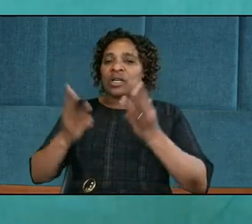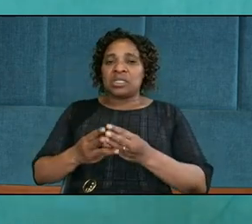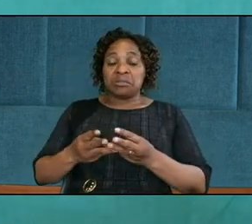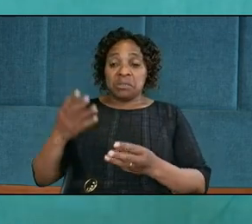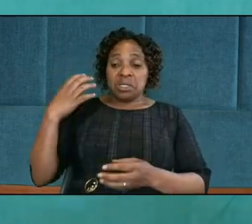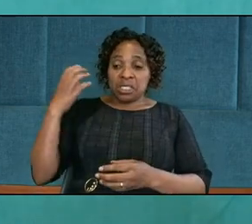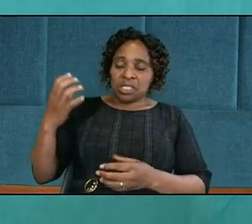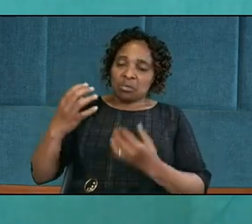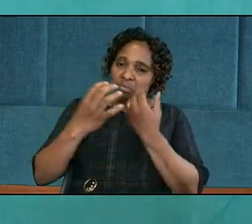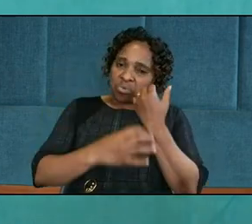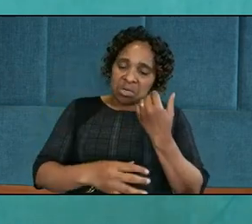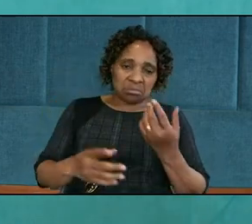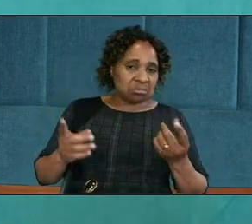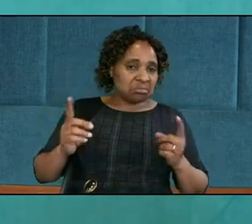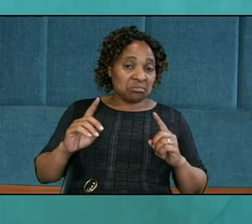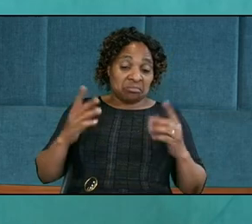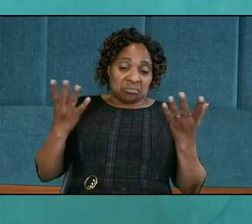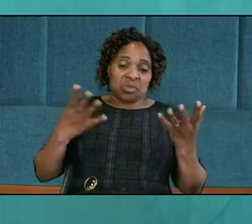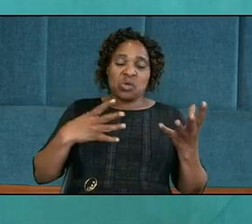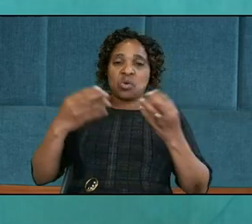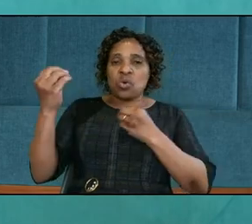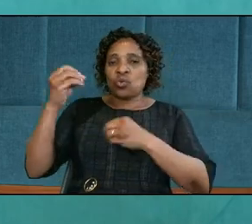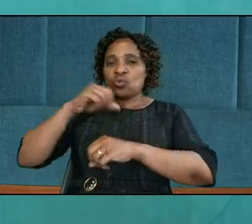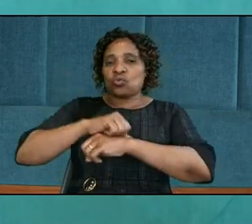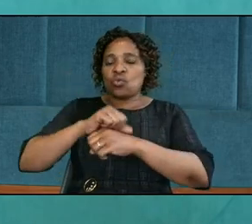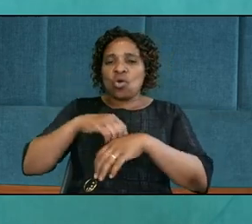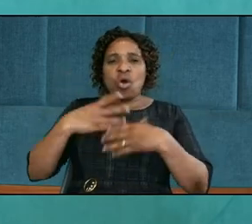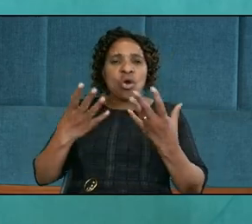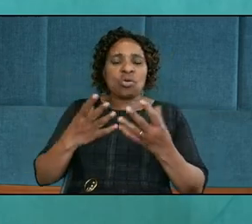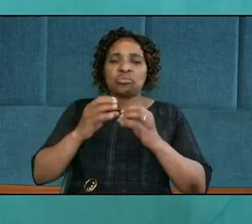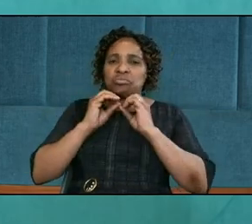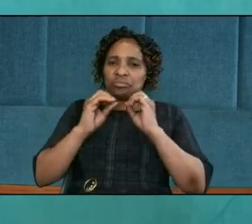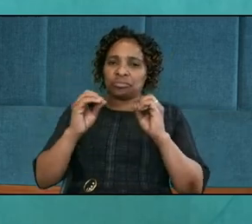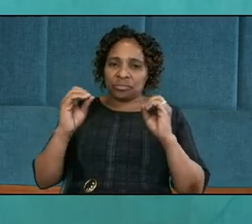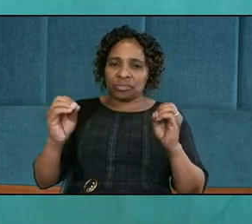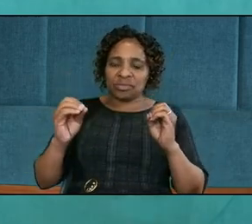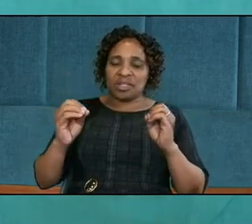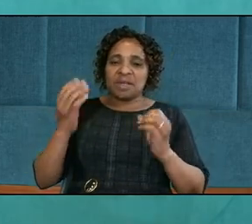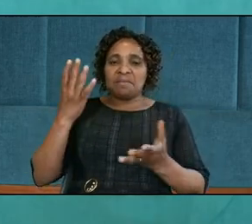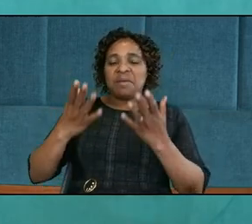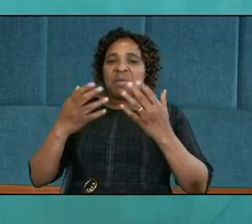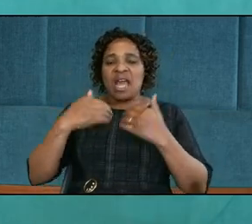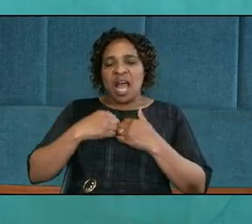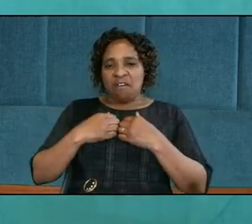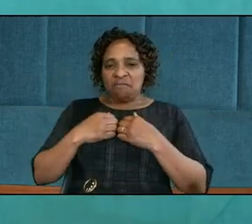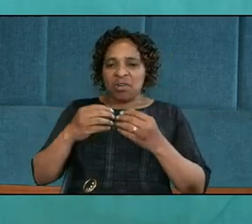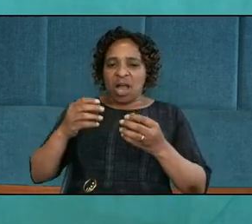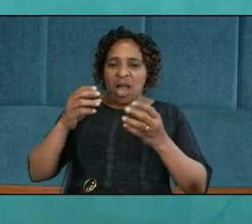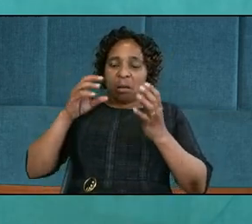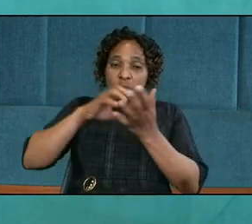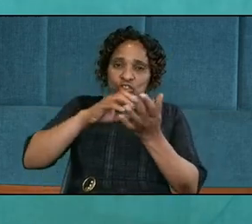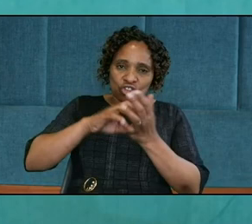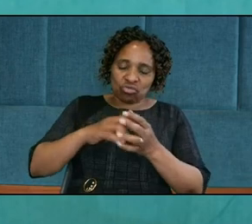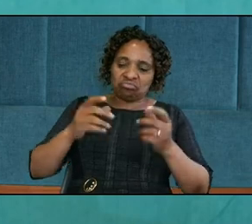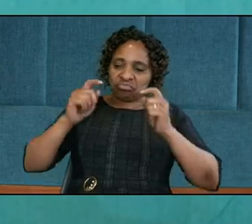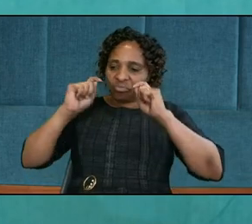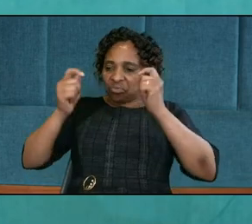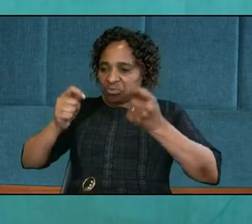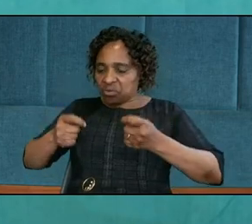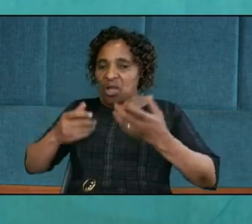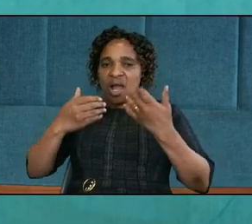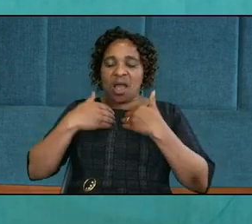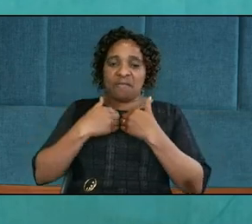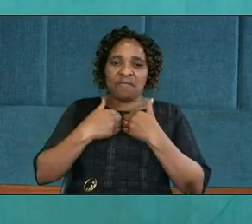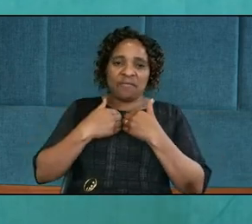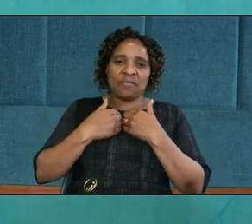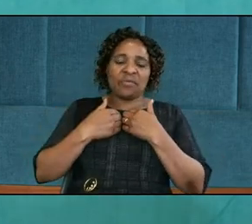rich or poor, not whether we have gone to school or we haven't gone to school, not whether we have a title or we don't have a title, or that we